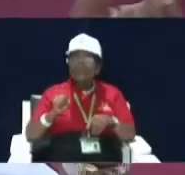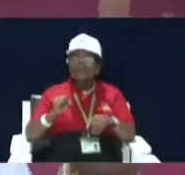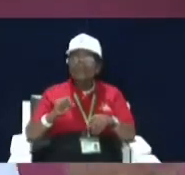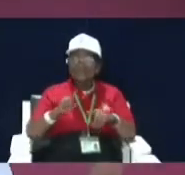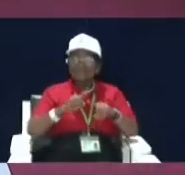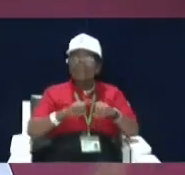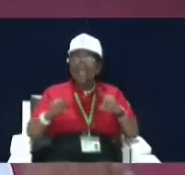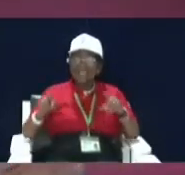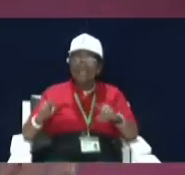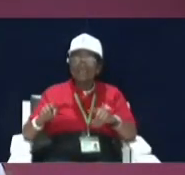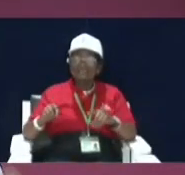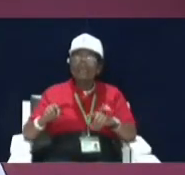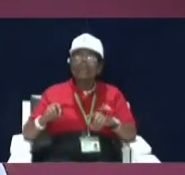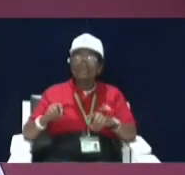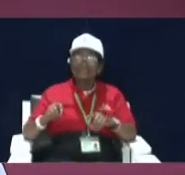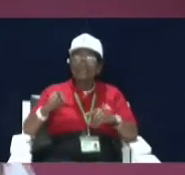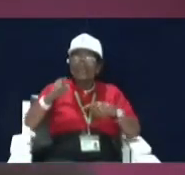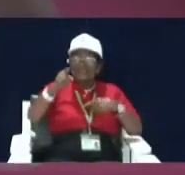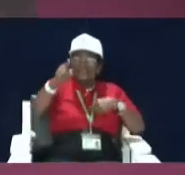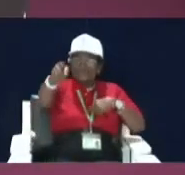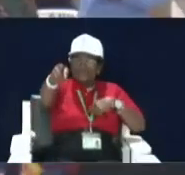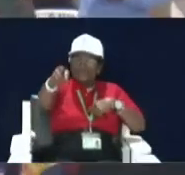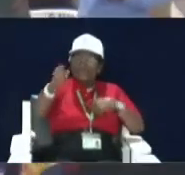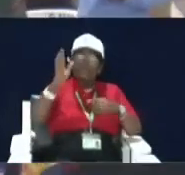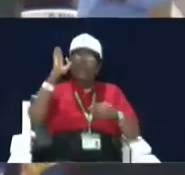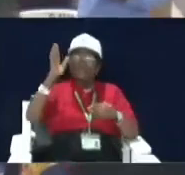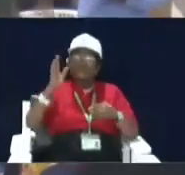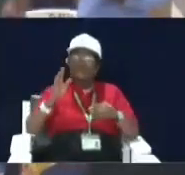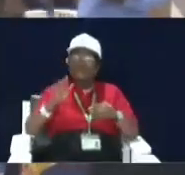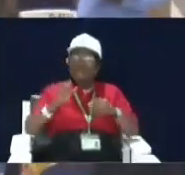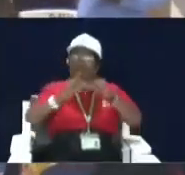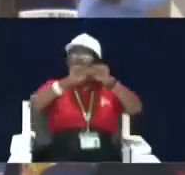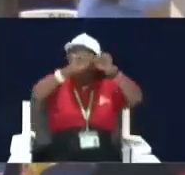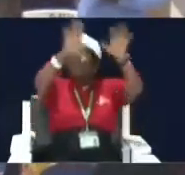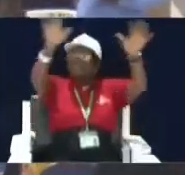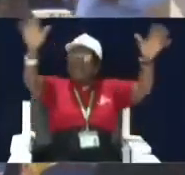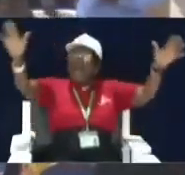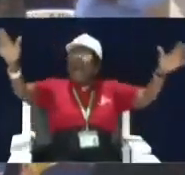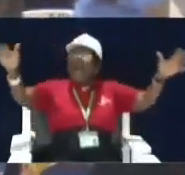But you will shine far, far above them all.